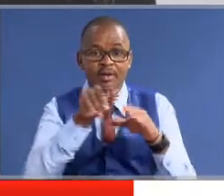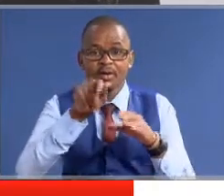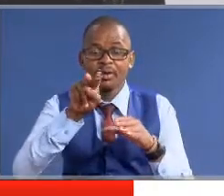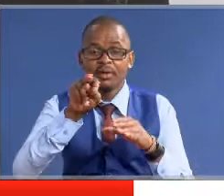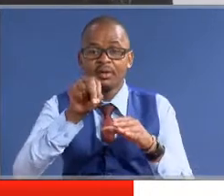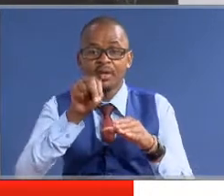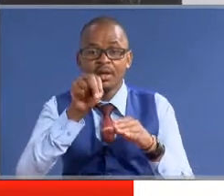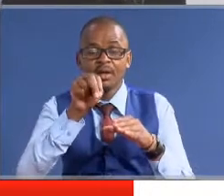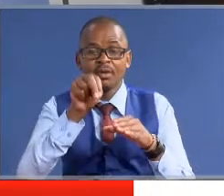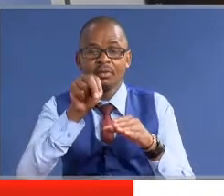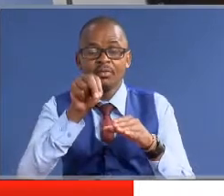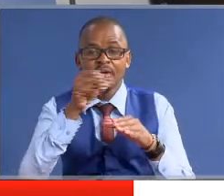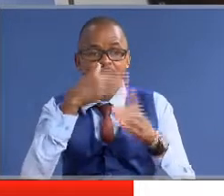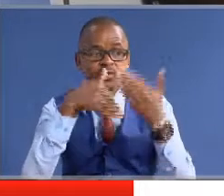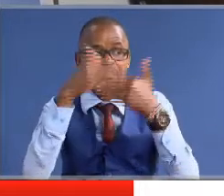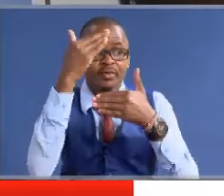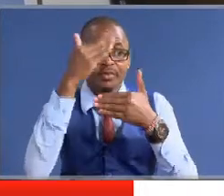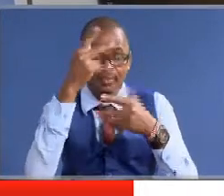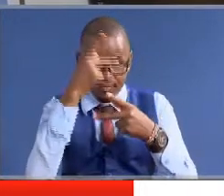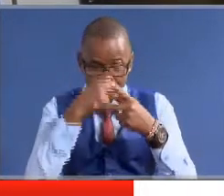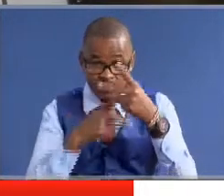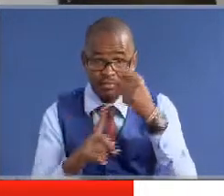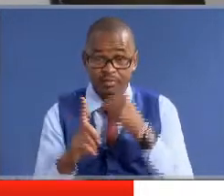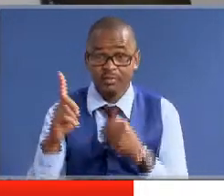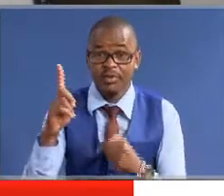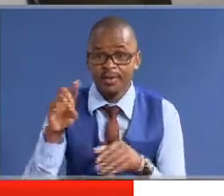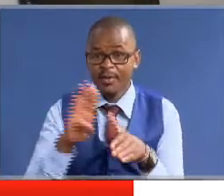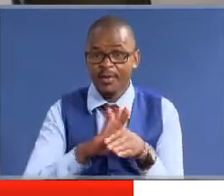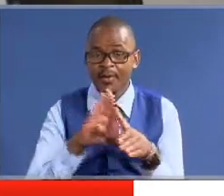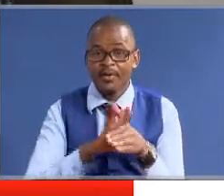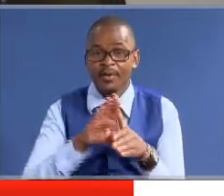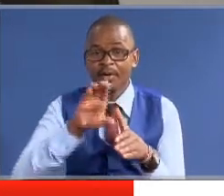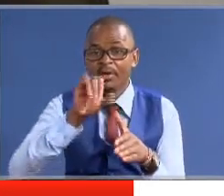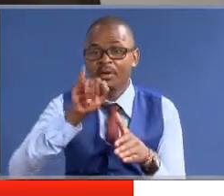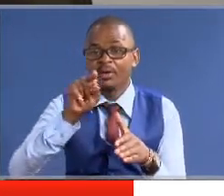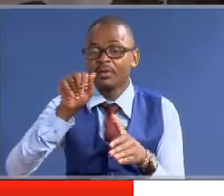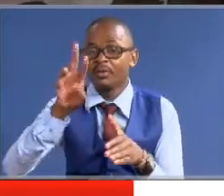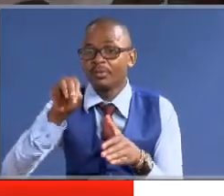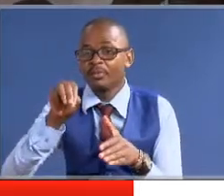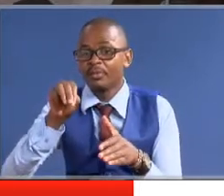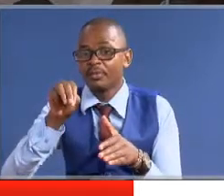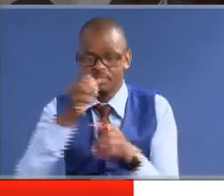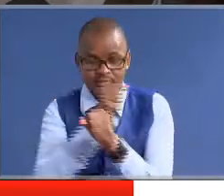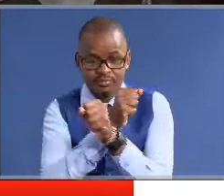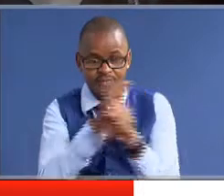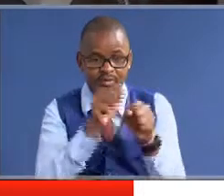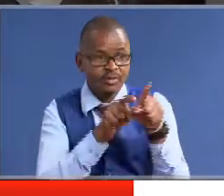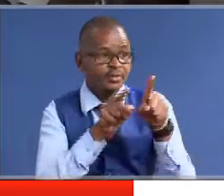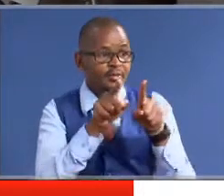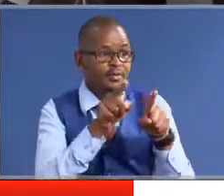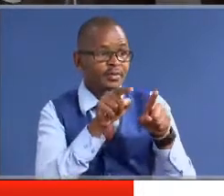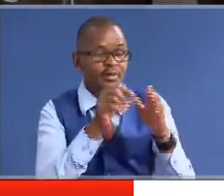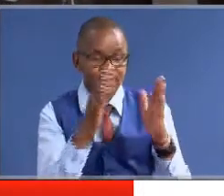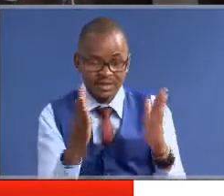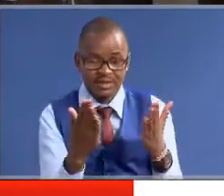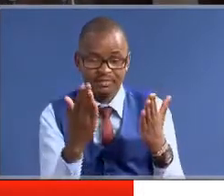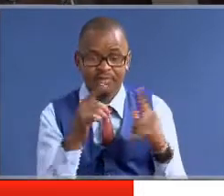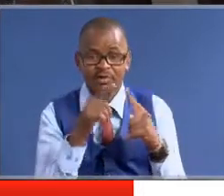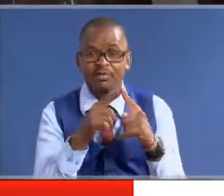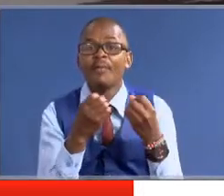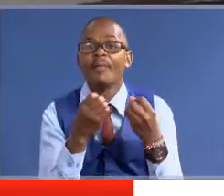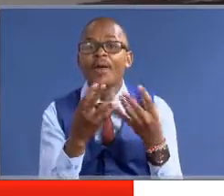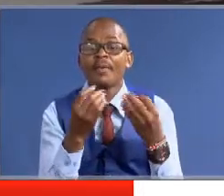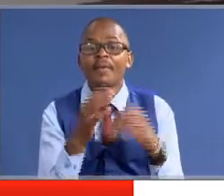African University. Professor Mbogwa is a member of Sitam Church. His salvation journey is an encouragement to